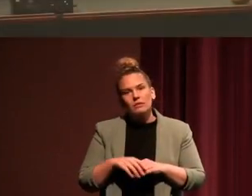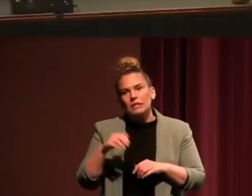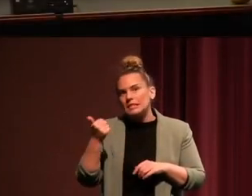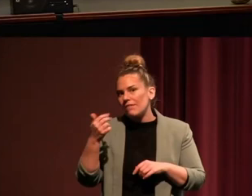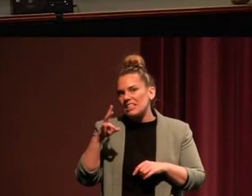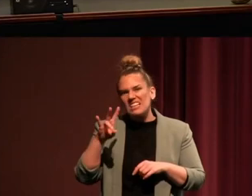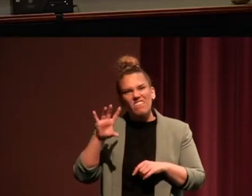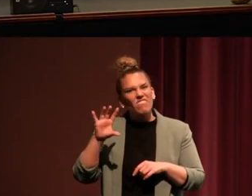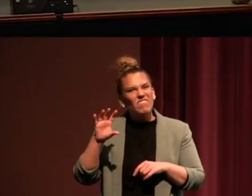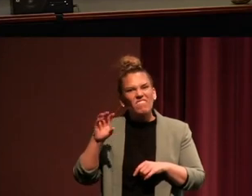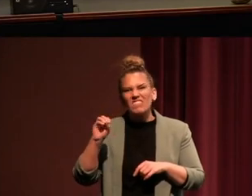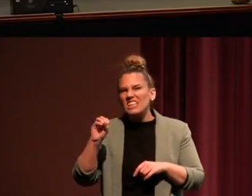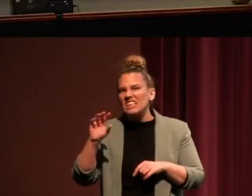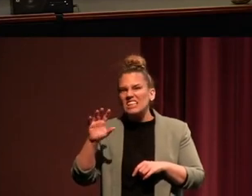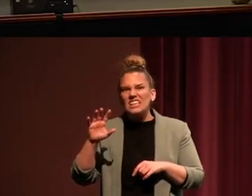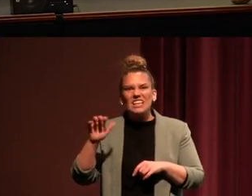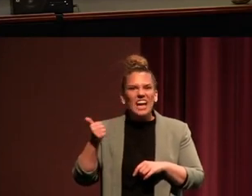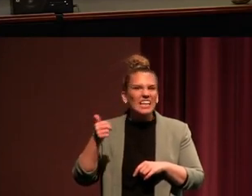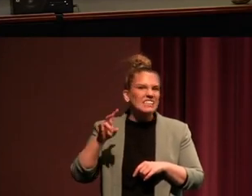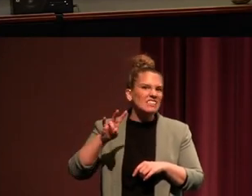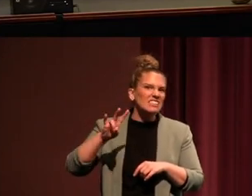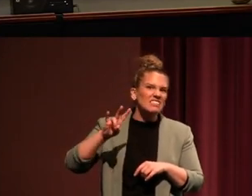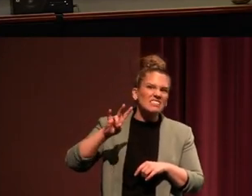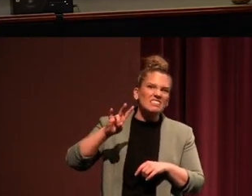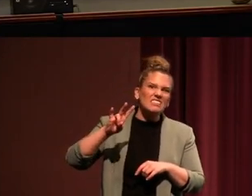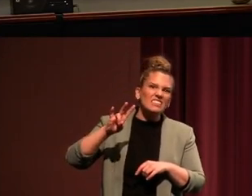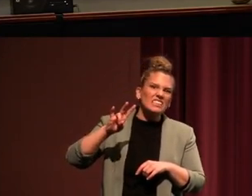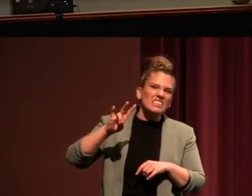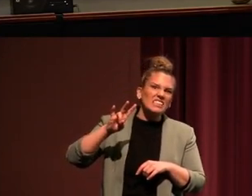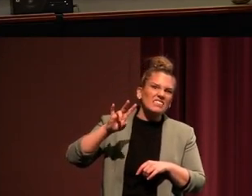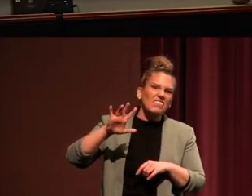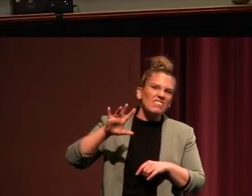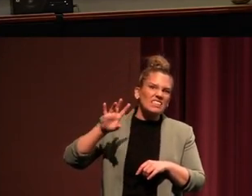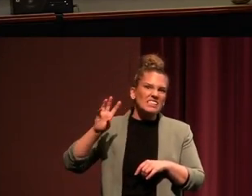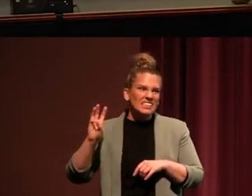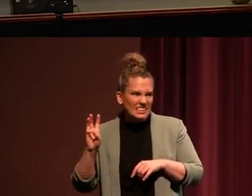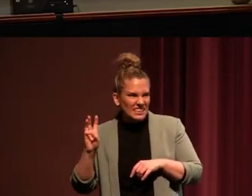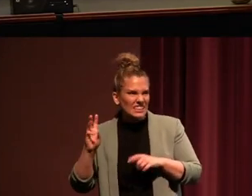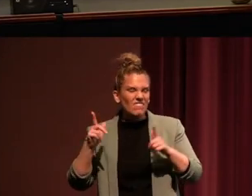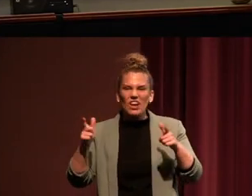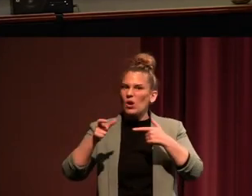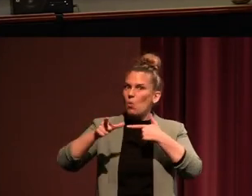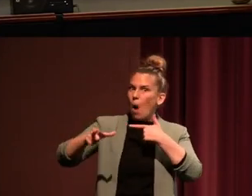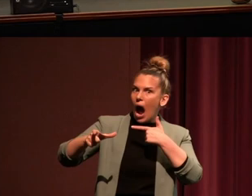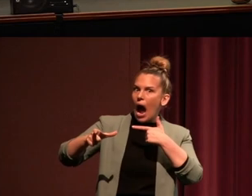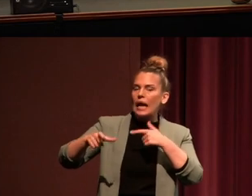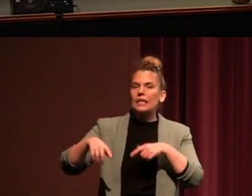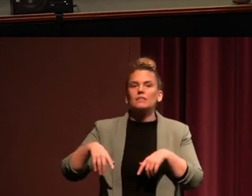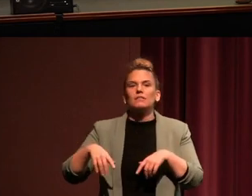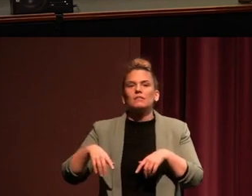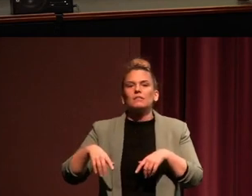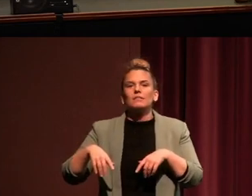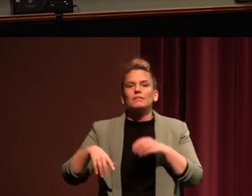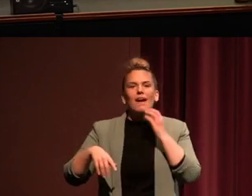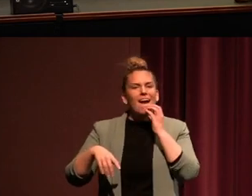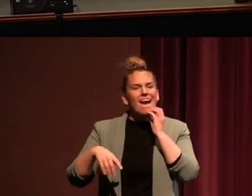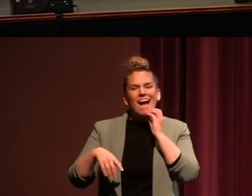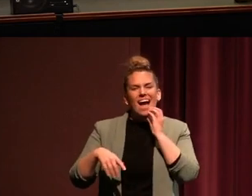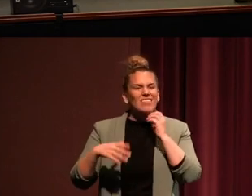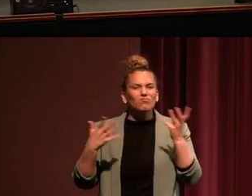1757, 1756, very narrow. 1755, extremely wide. 1753, very narrow. The